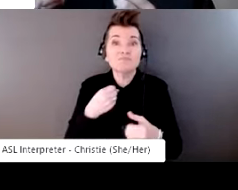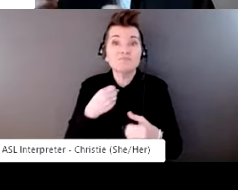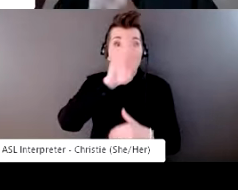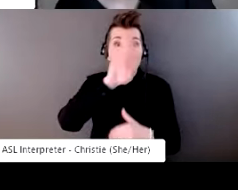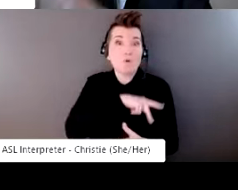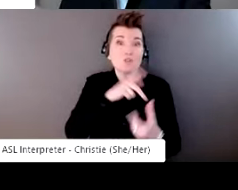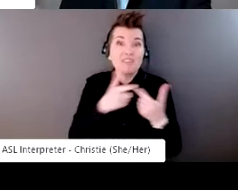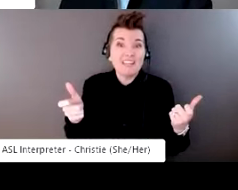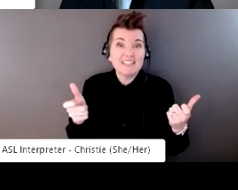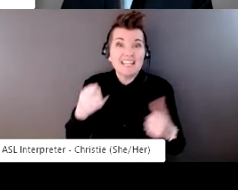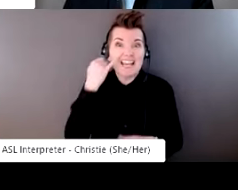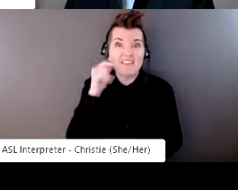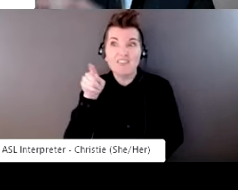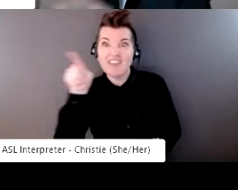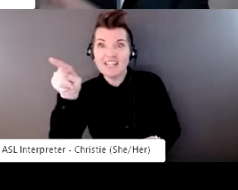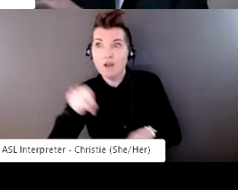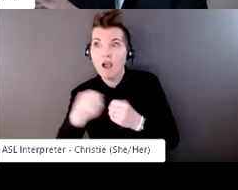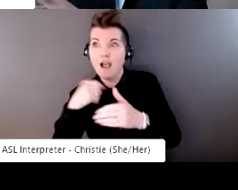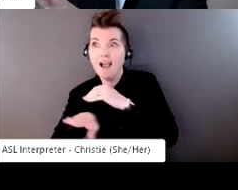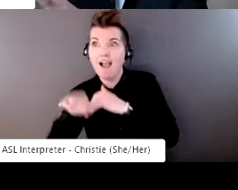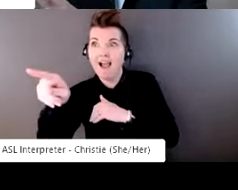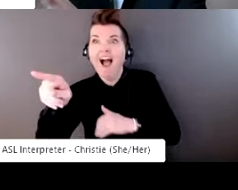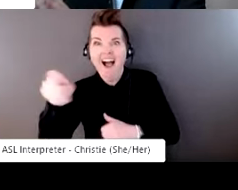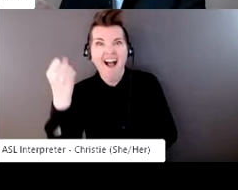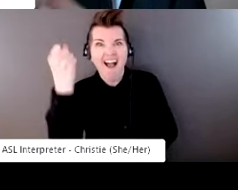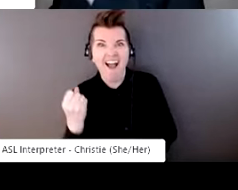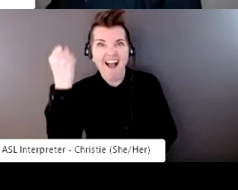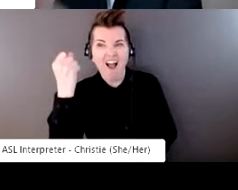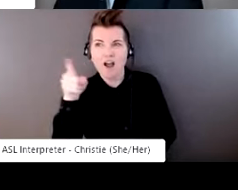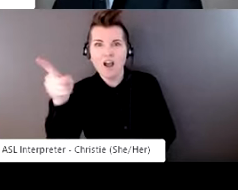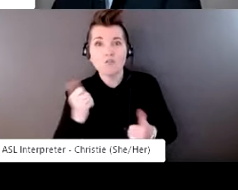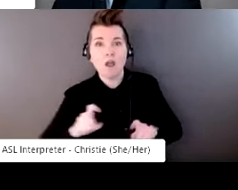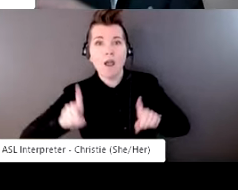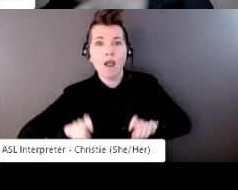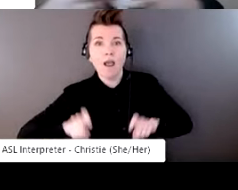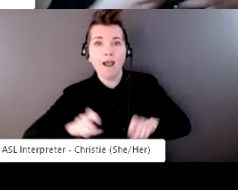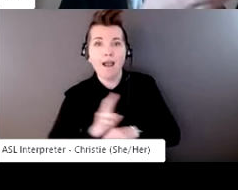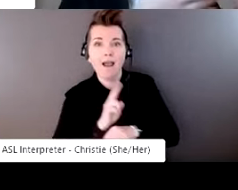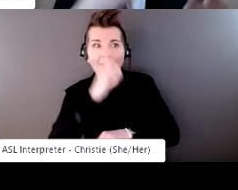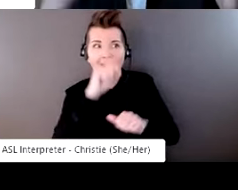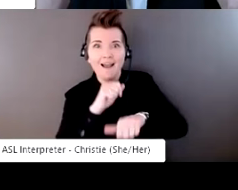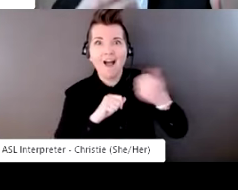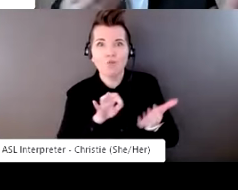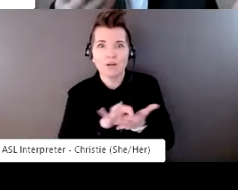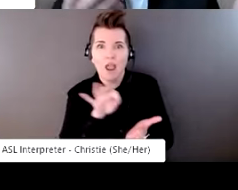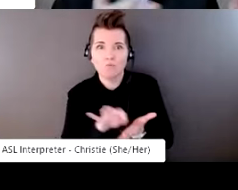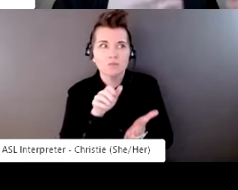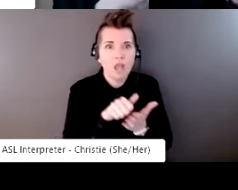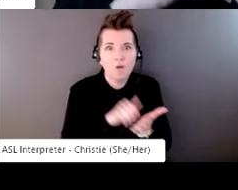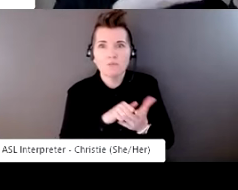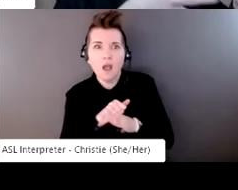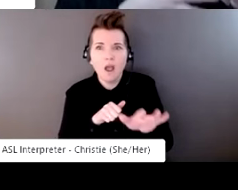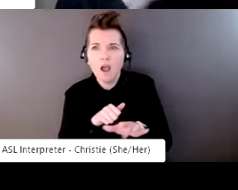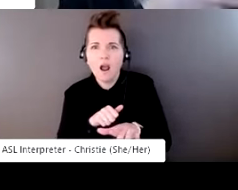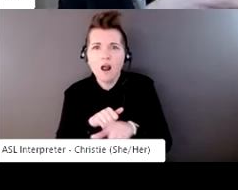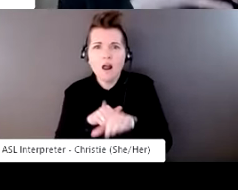is taken from one place that was easy to get access to, and then it's used to pretend to be you and